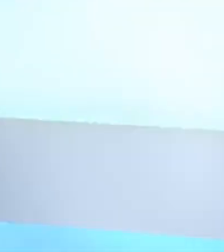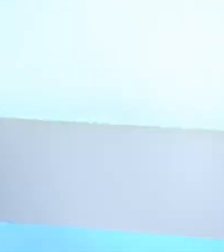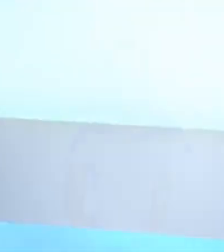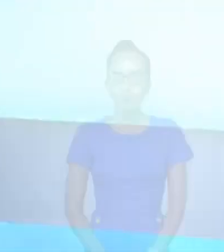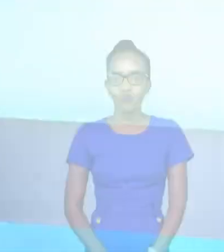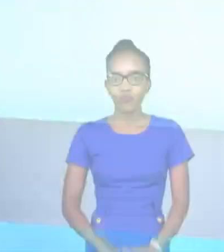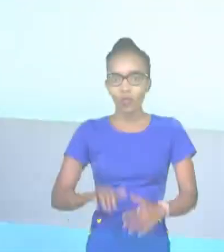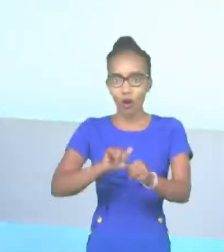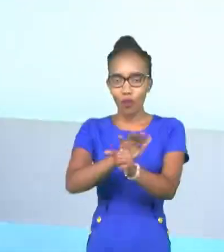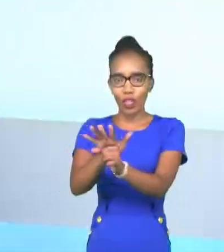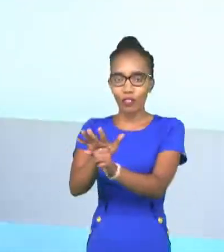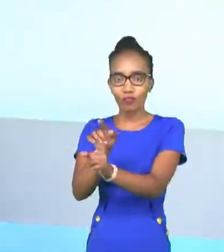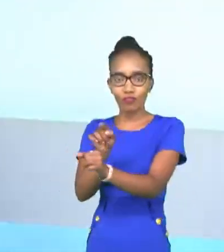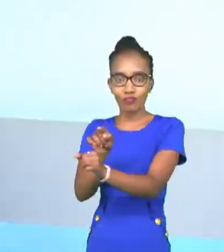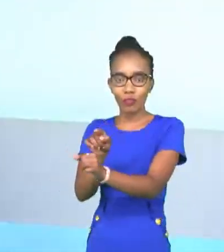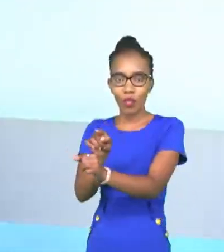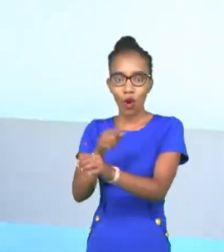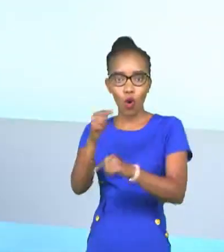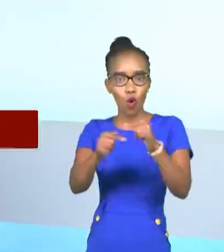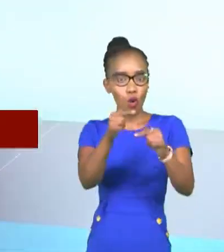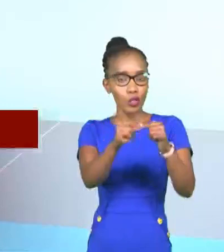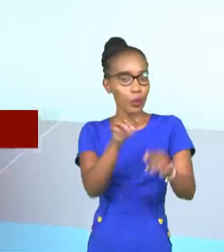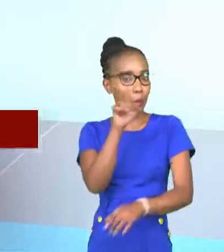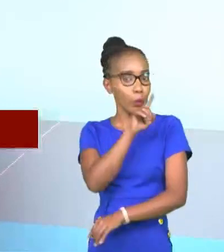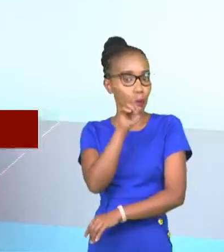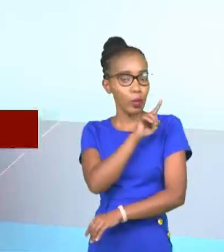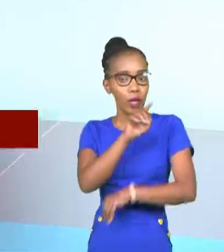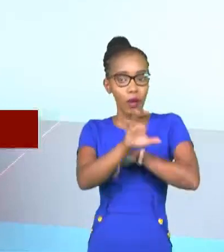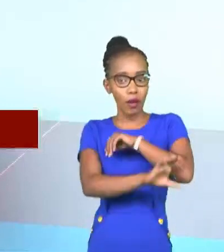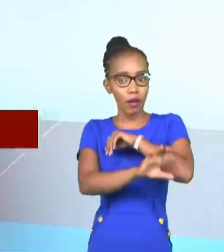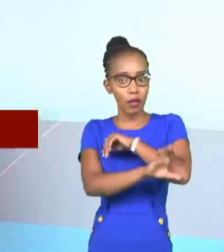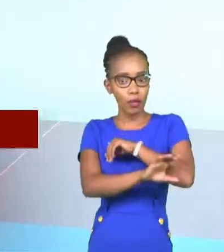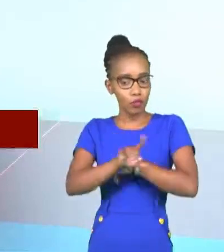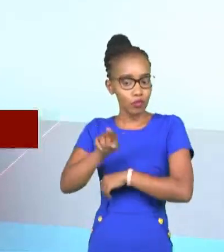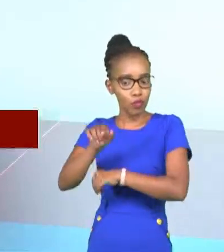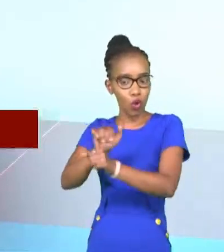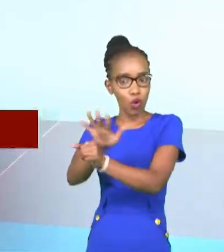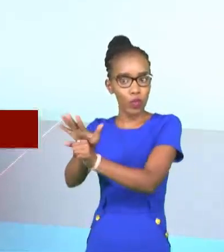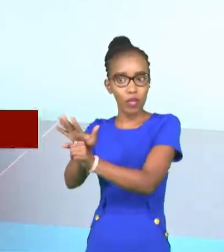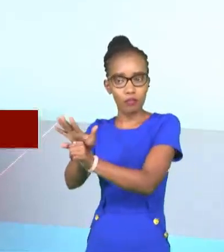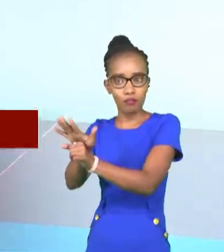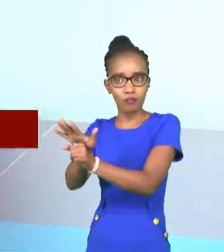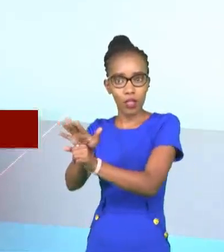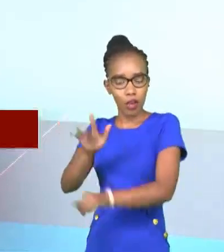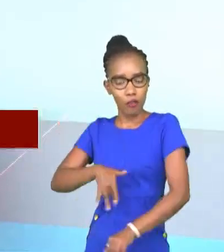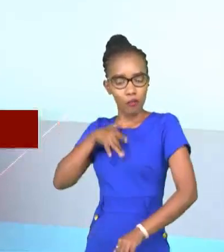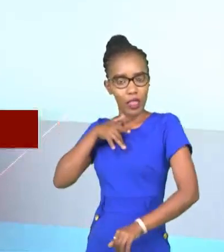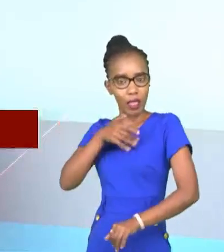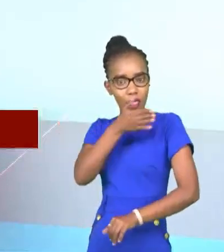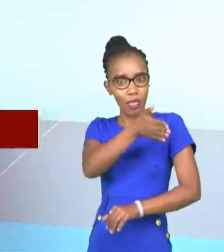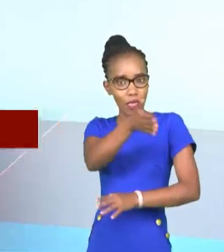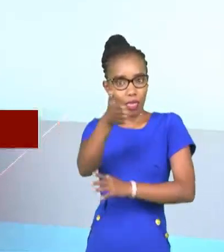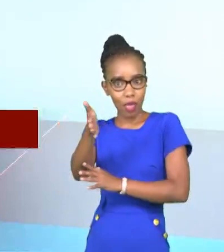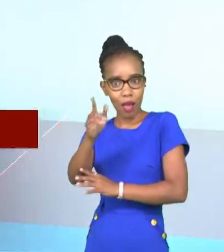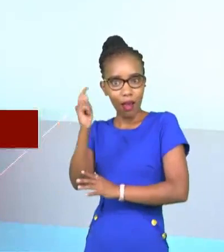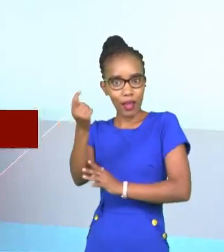As the COVID-19 pandemic threat continues to soar in the country, the virus is being felt at our doorsteps. Kenya is now in